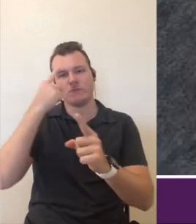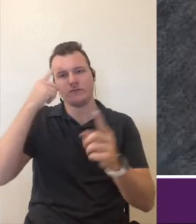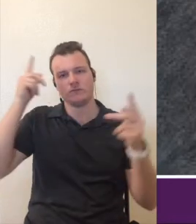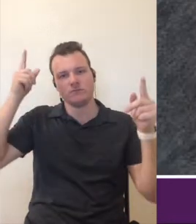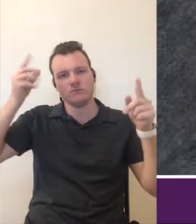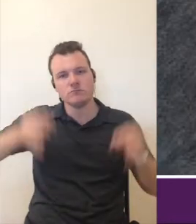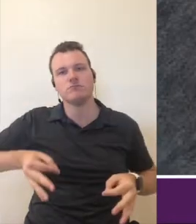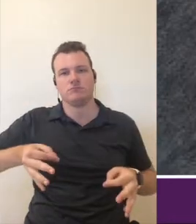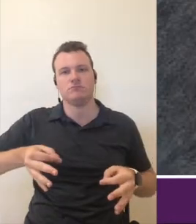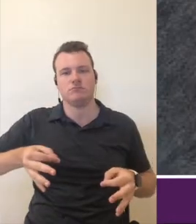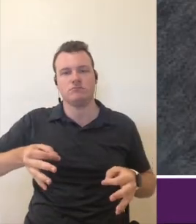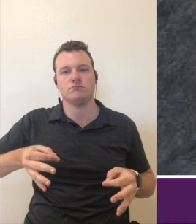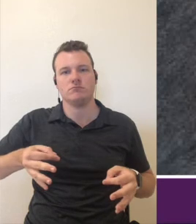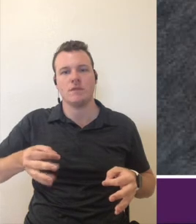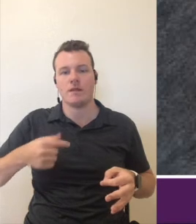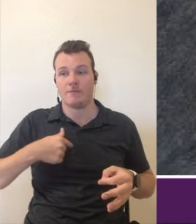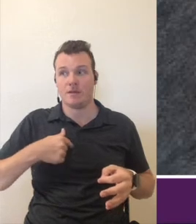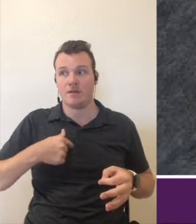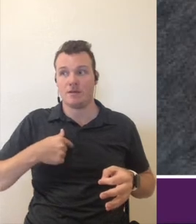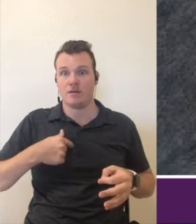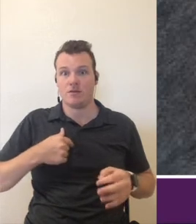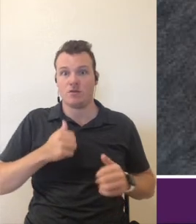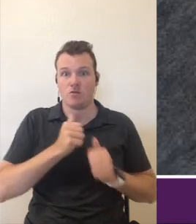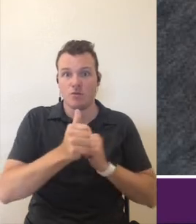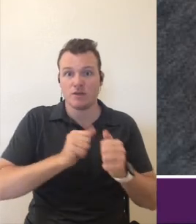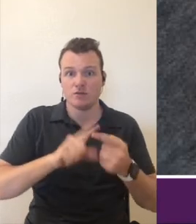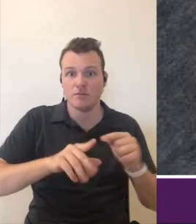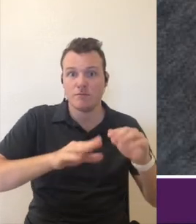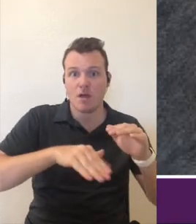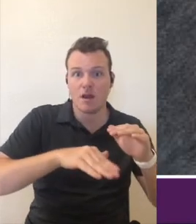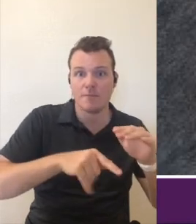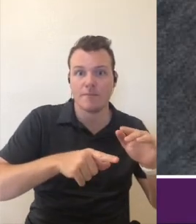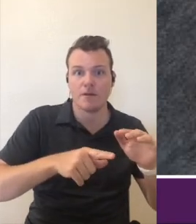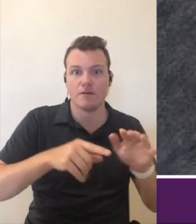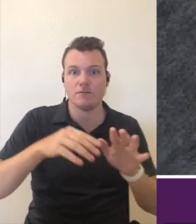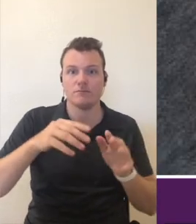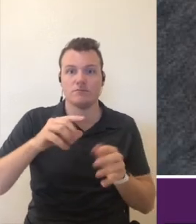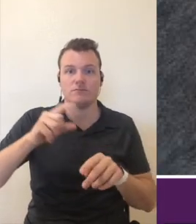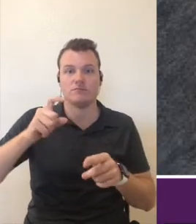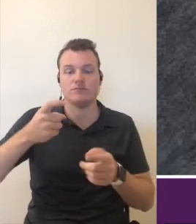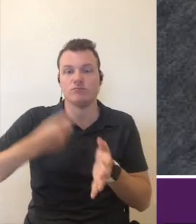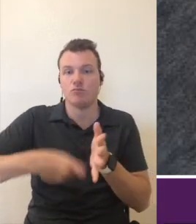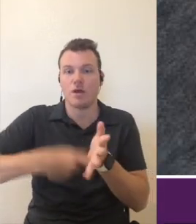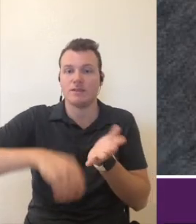as a practice owner, you have to decide philosophically, am I going